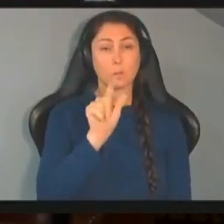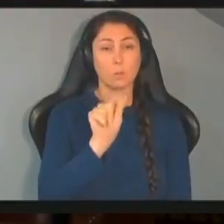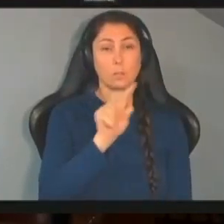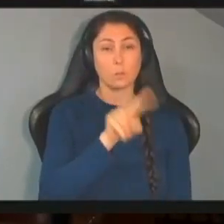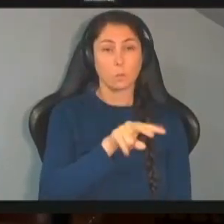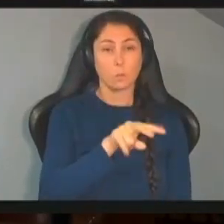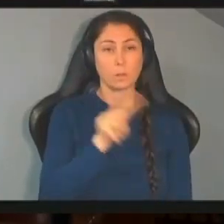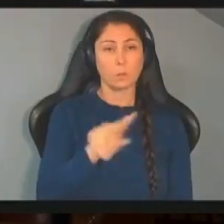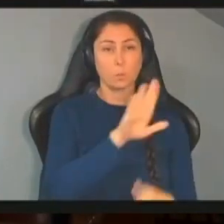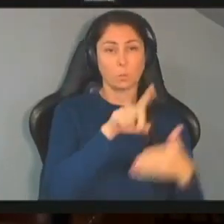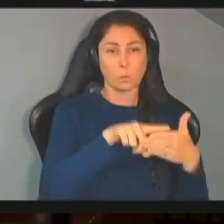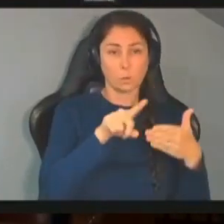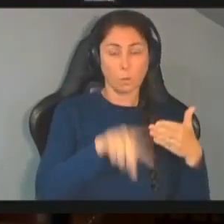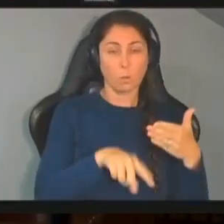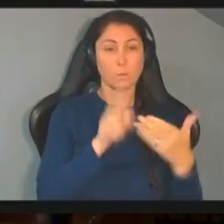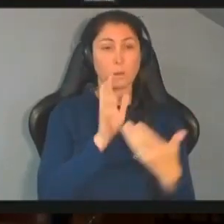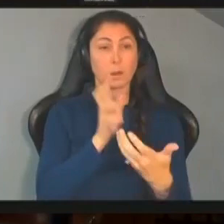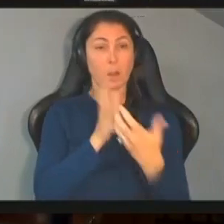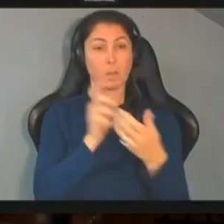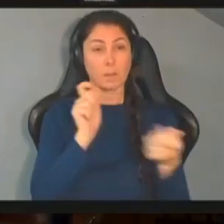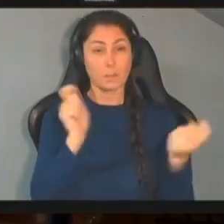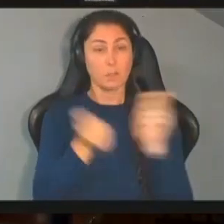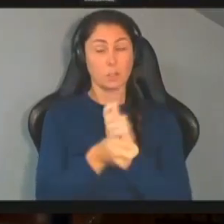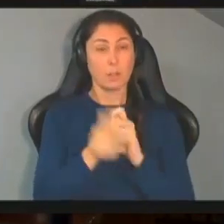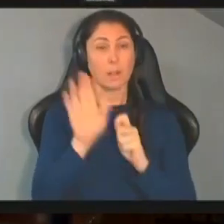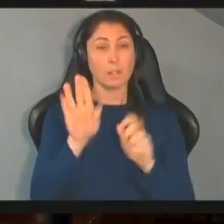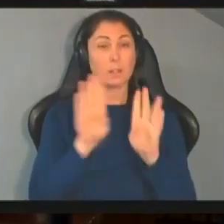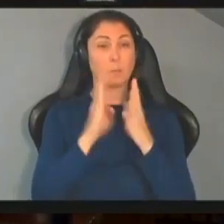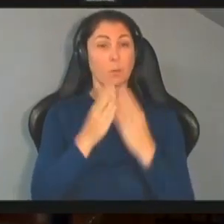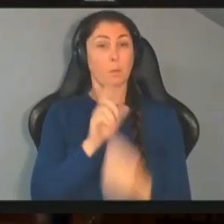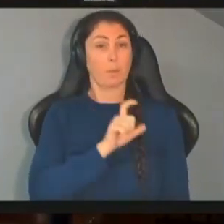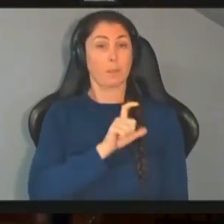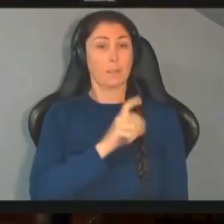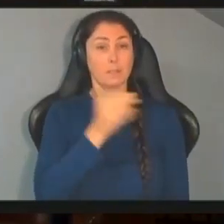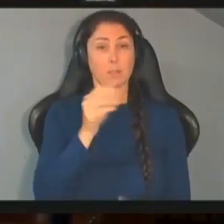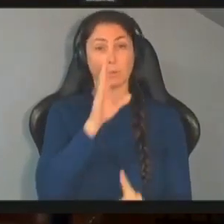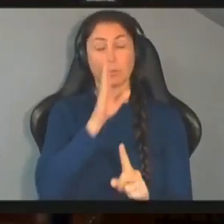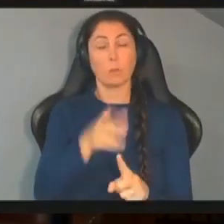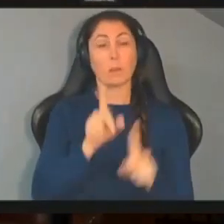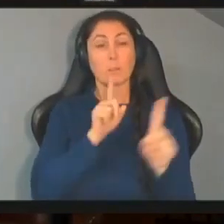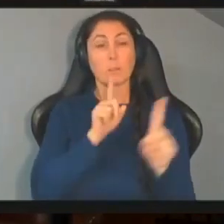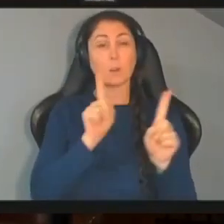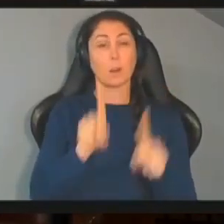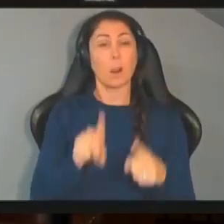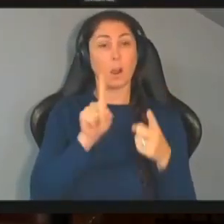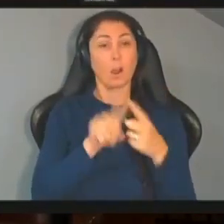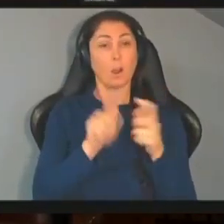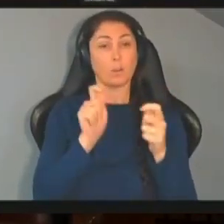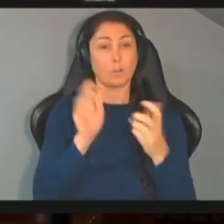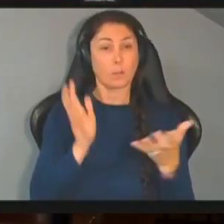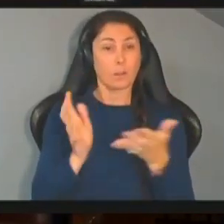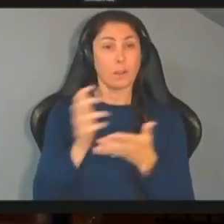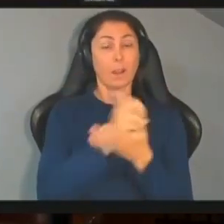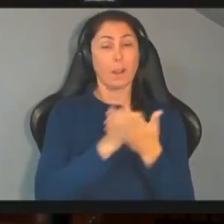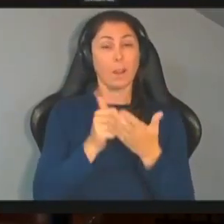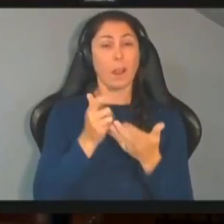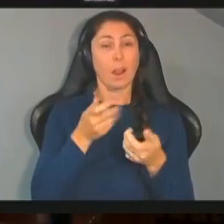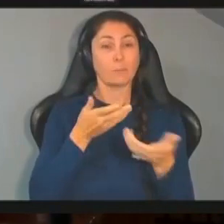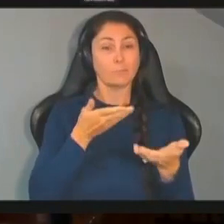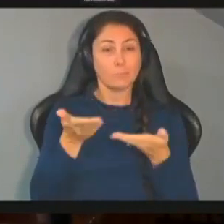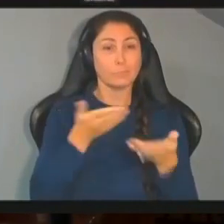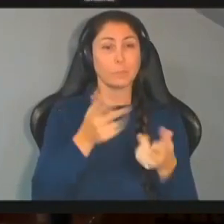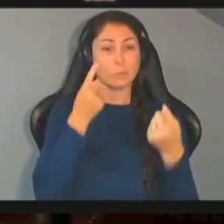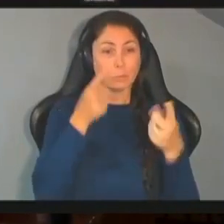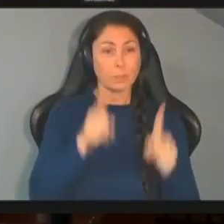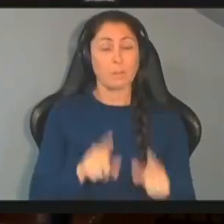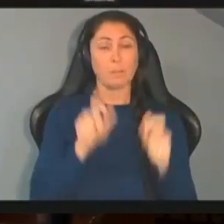results, accommodate changes in the Bureau of Police in direct response to the ratified collective bargaining agreement with the Fraternal Order